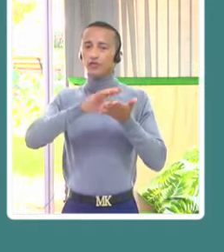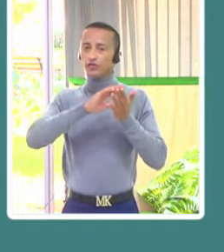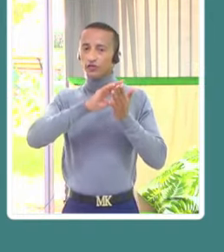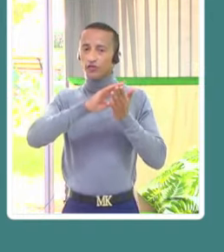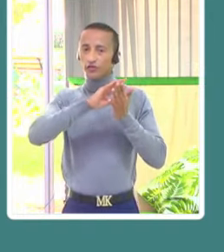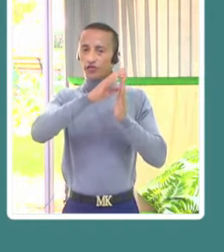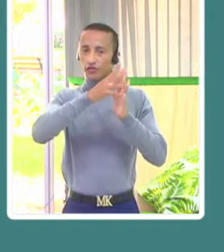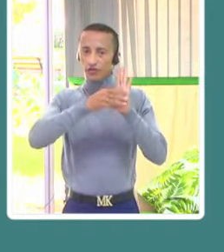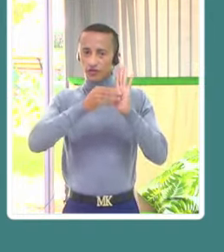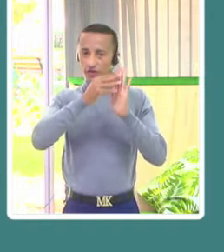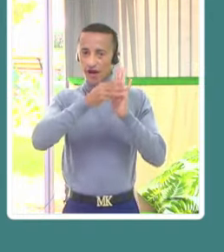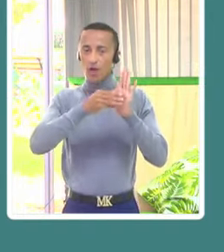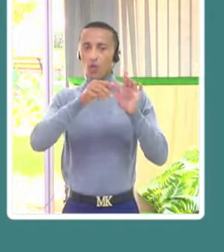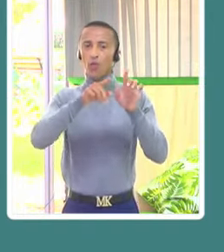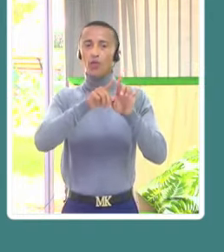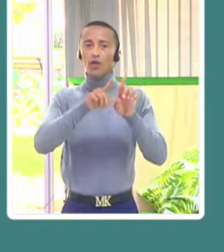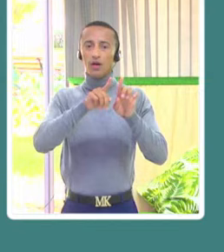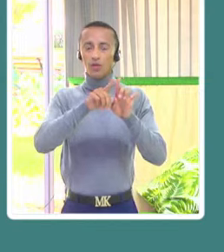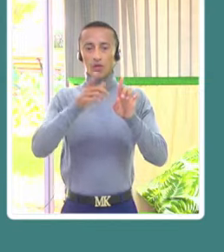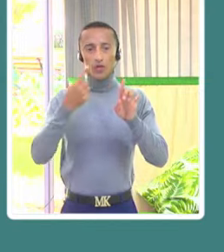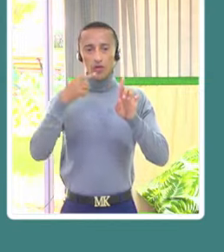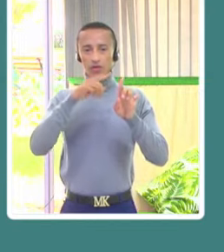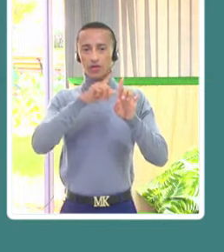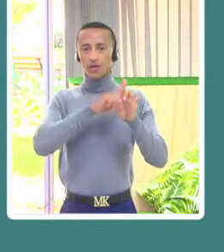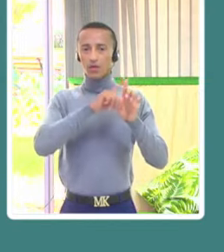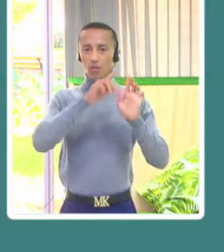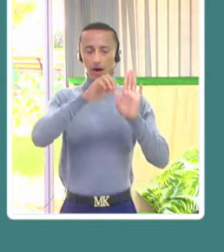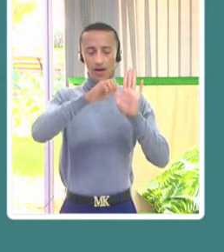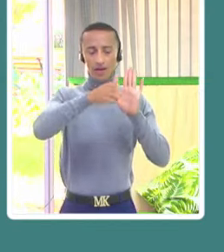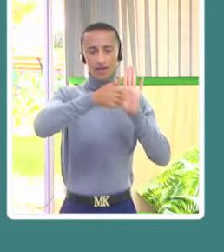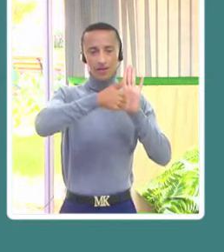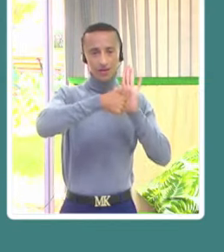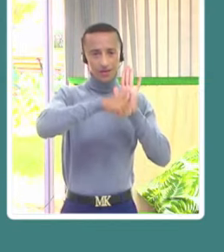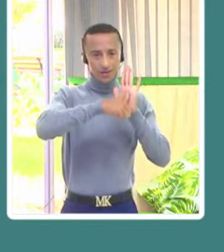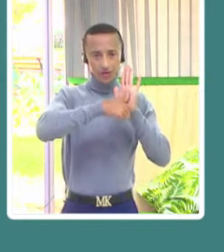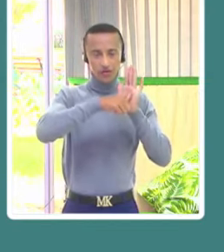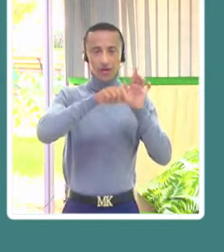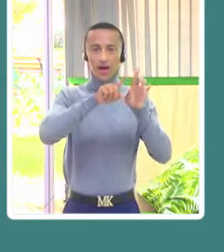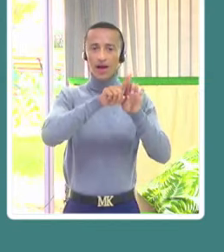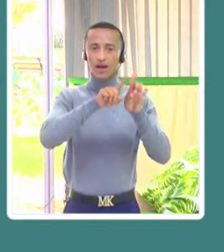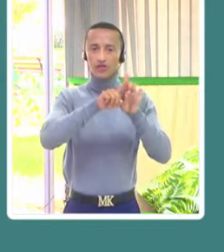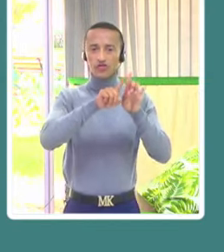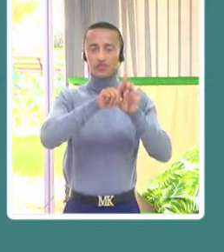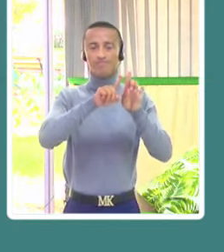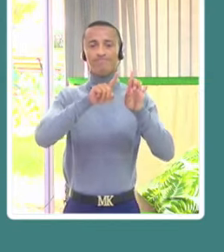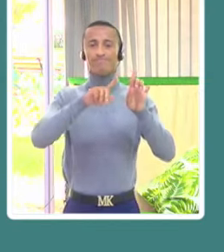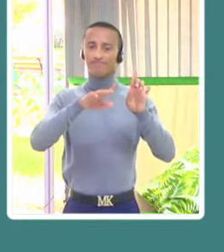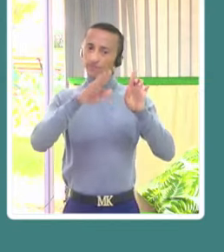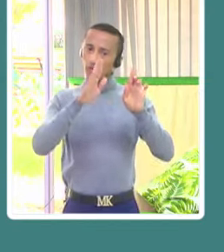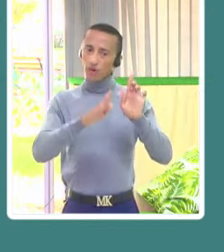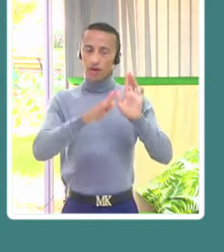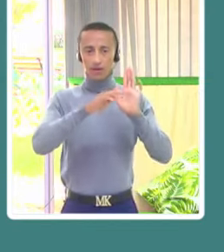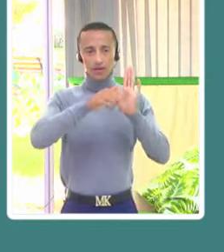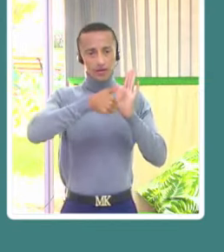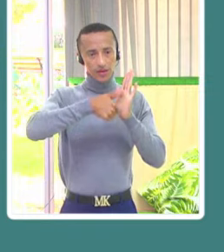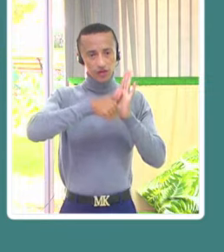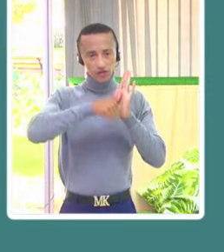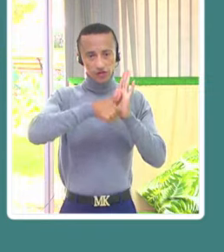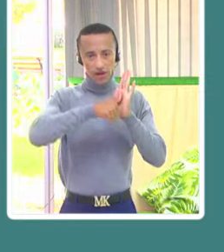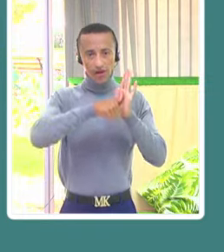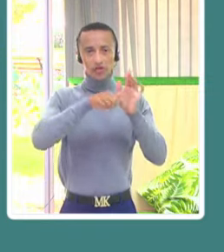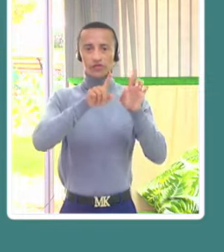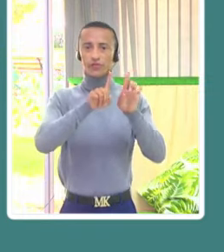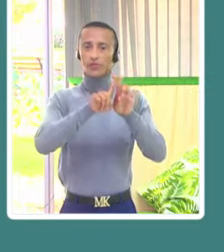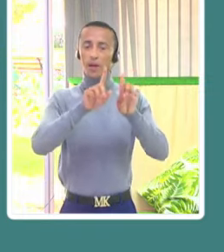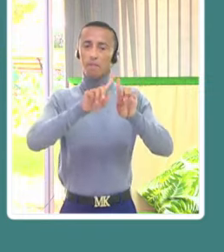for 1.3 billion people. Everyone has a biometric ID, right? But they